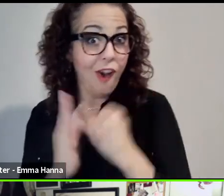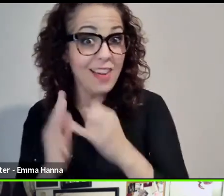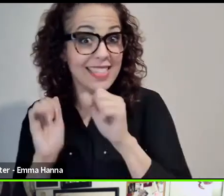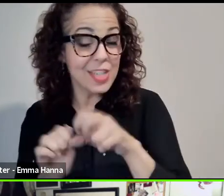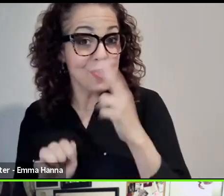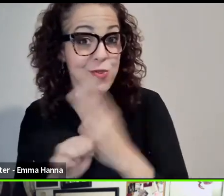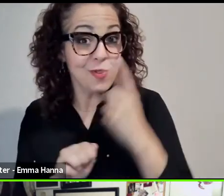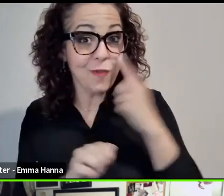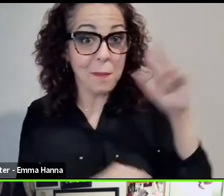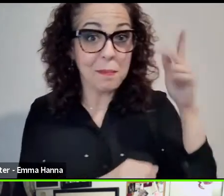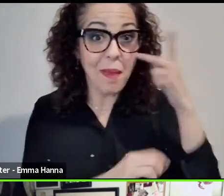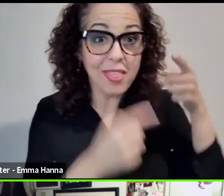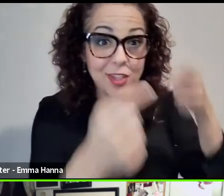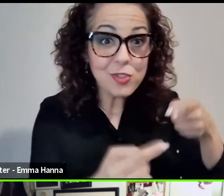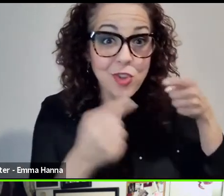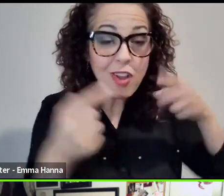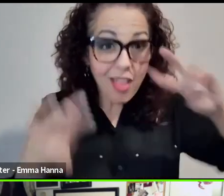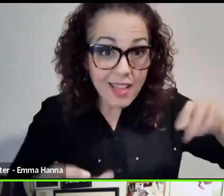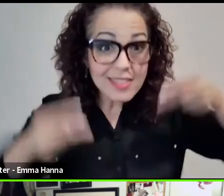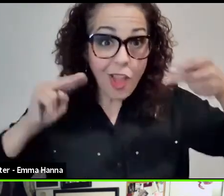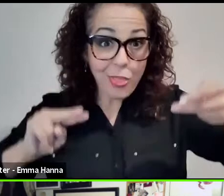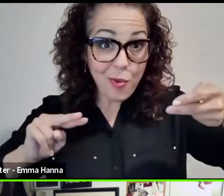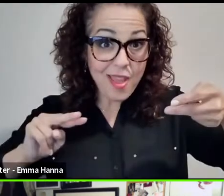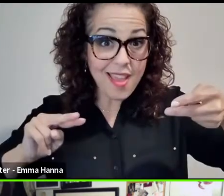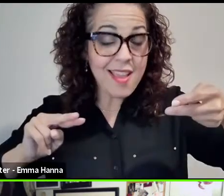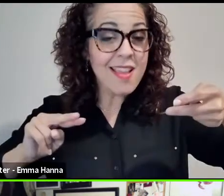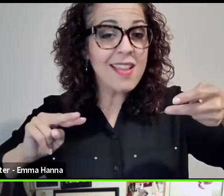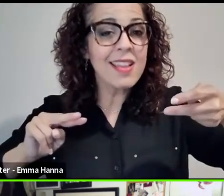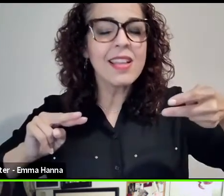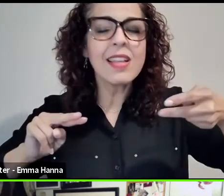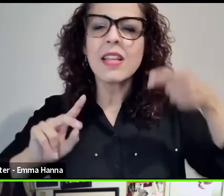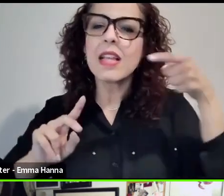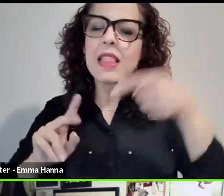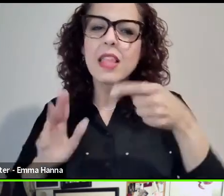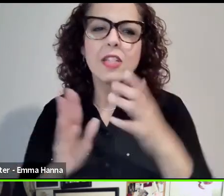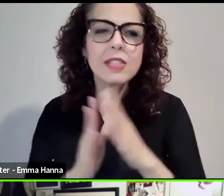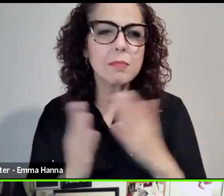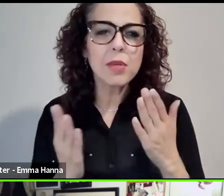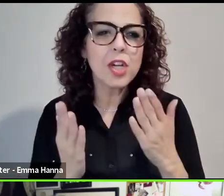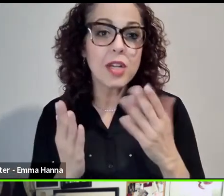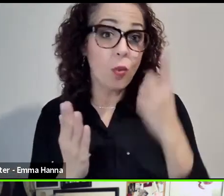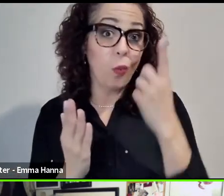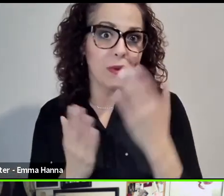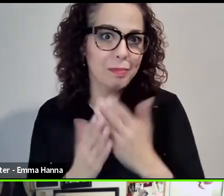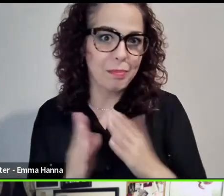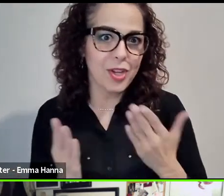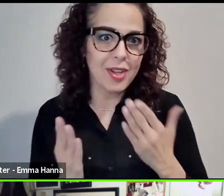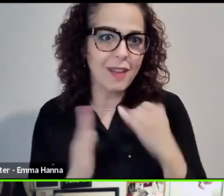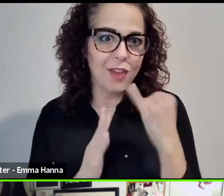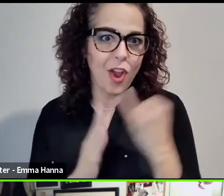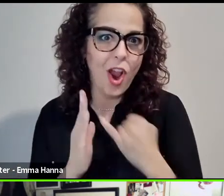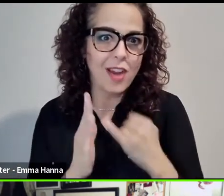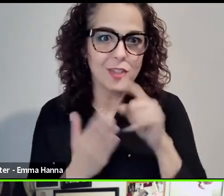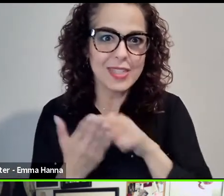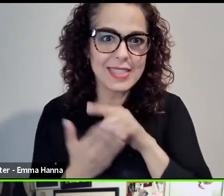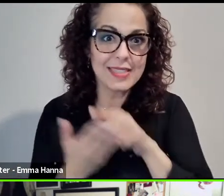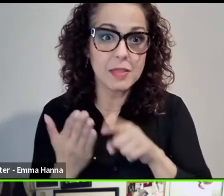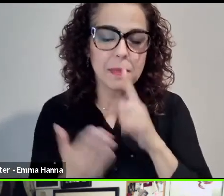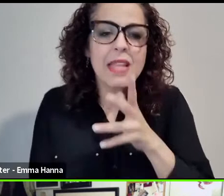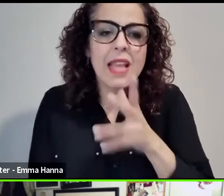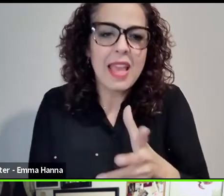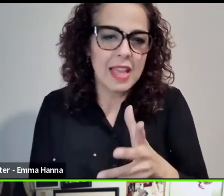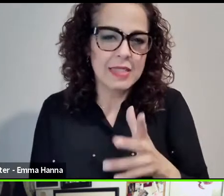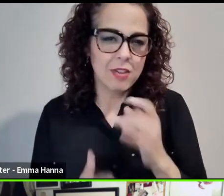struggle? There's this book, it's like the only book of art criticism I like, because I hate art criticism